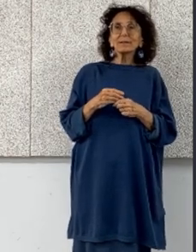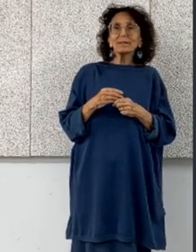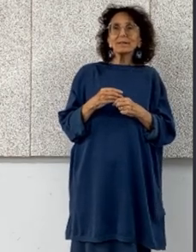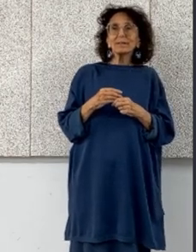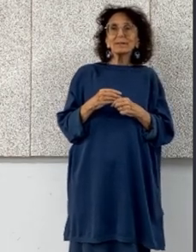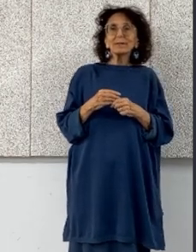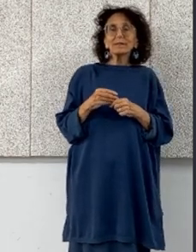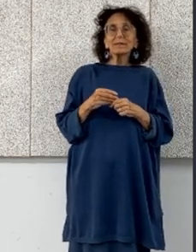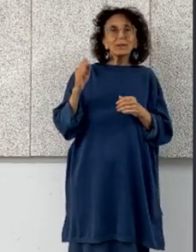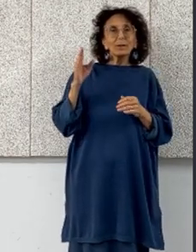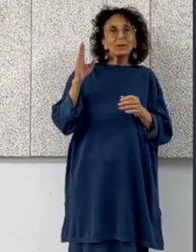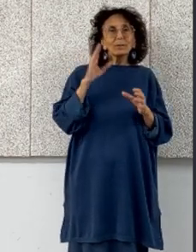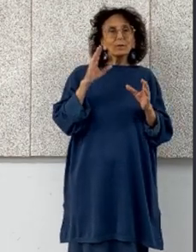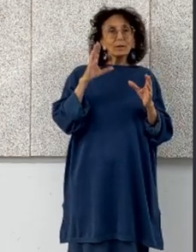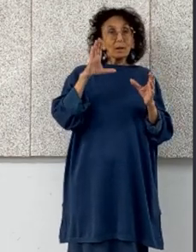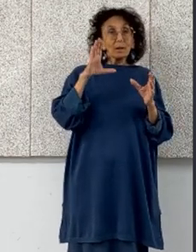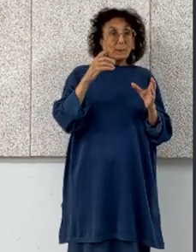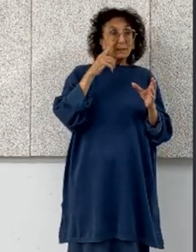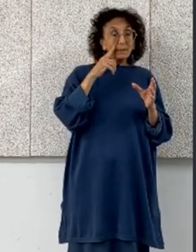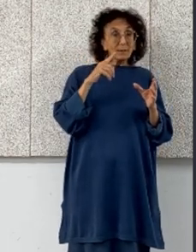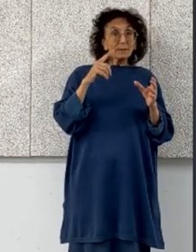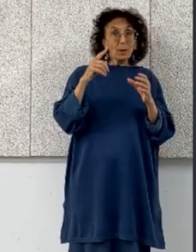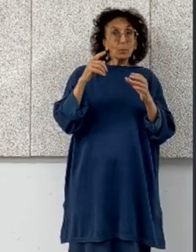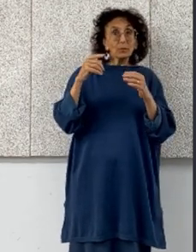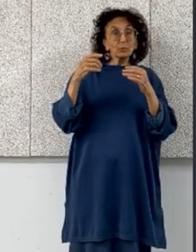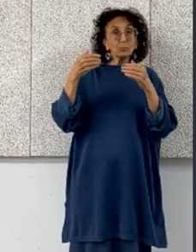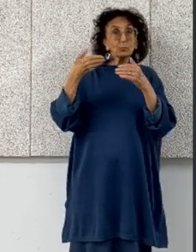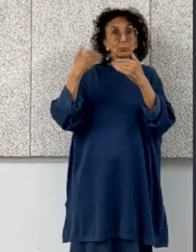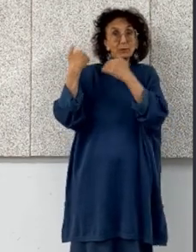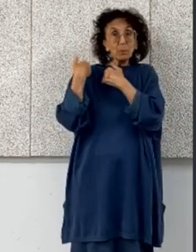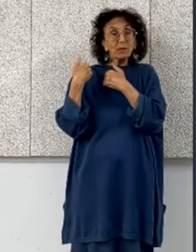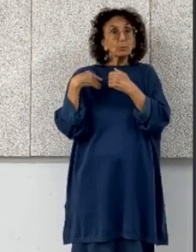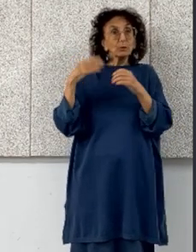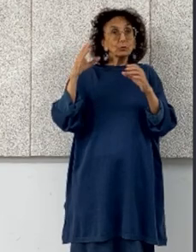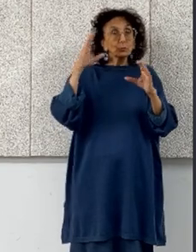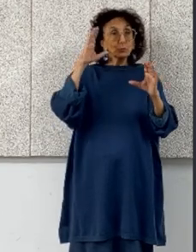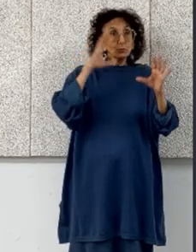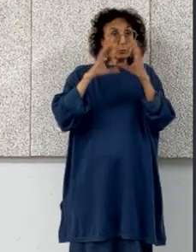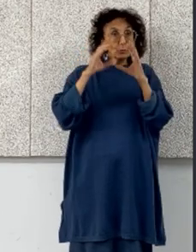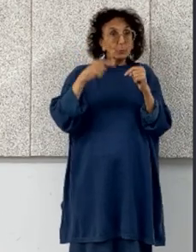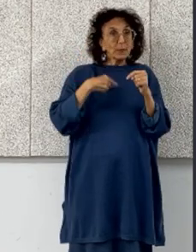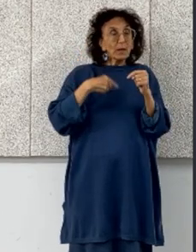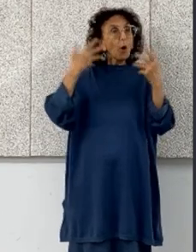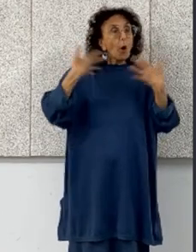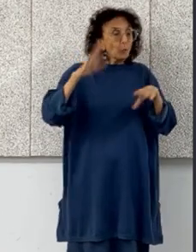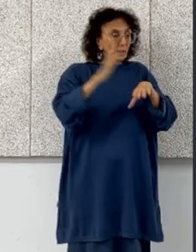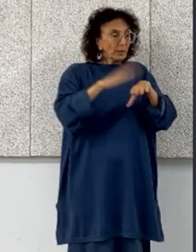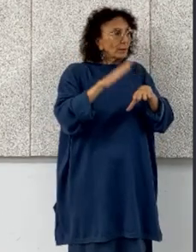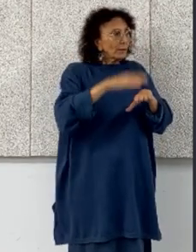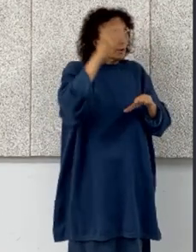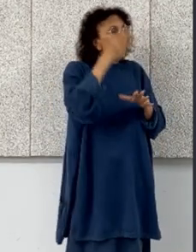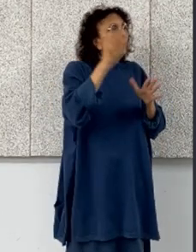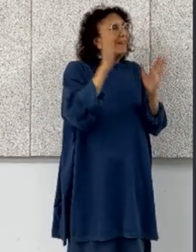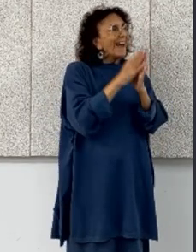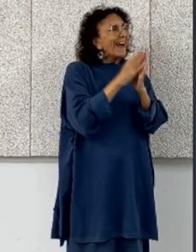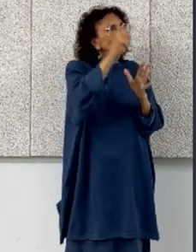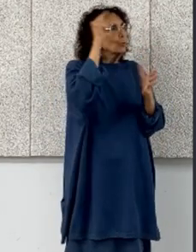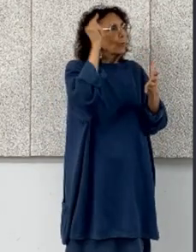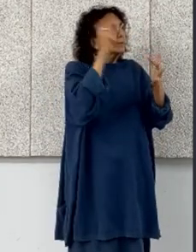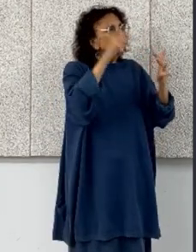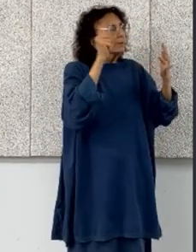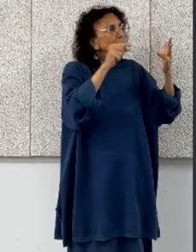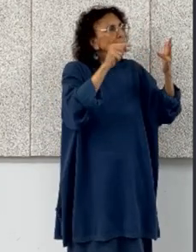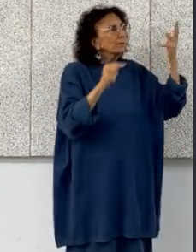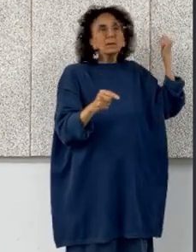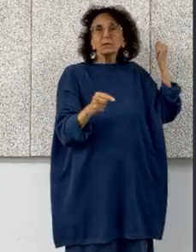The search firm that did my search told me every question I was going to be asked before I was asked it. Yes. In